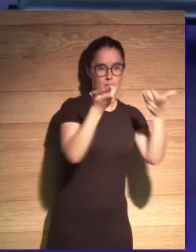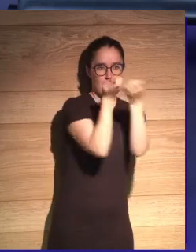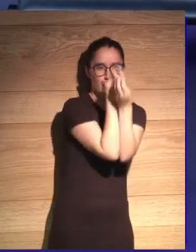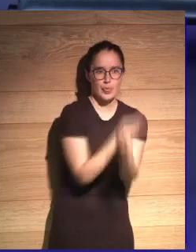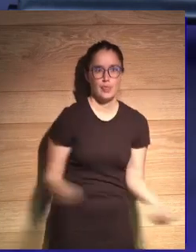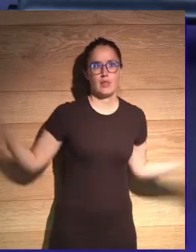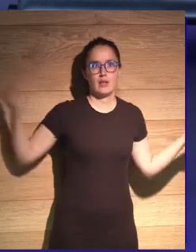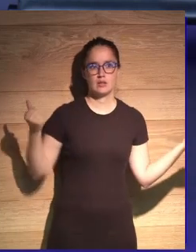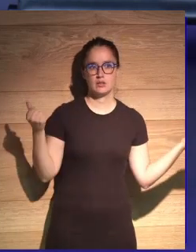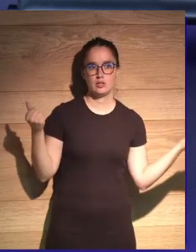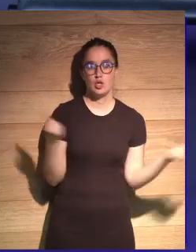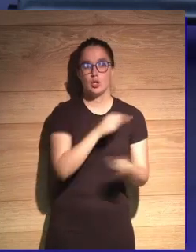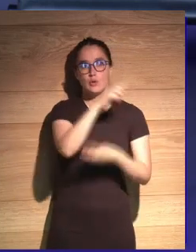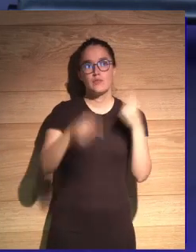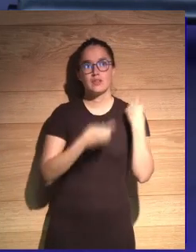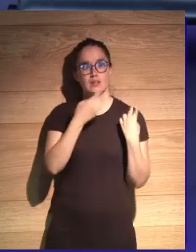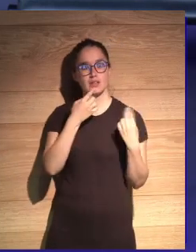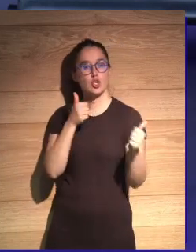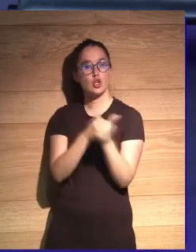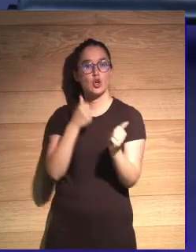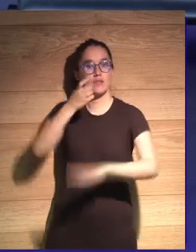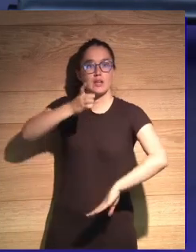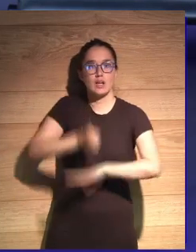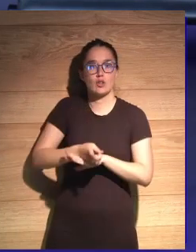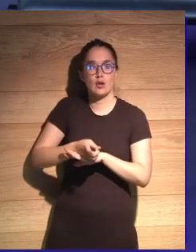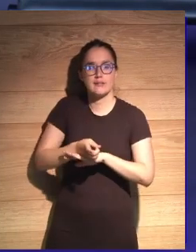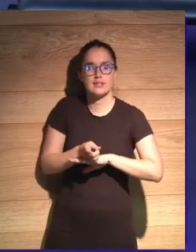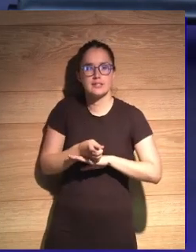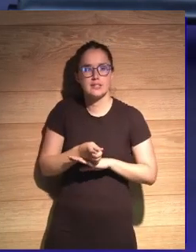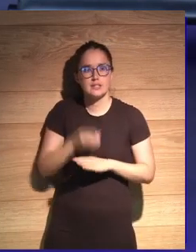good way to channel wrath.